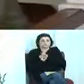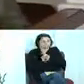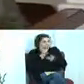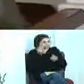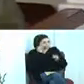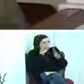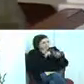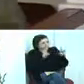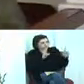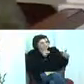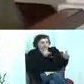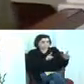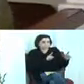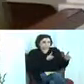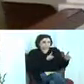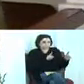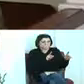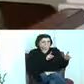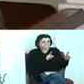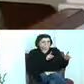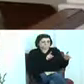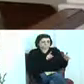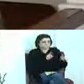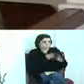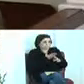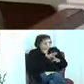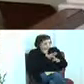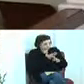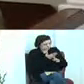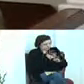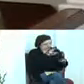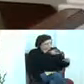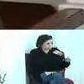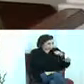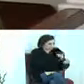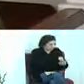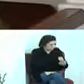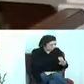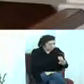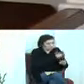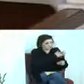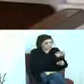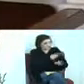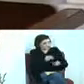what the difference is between involvement and commitment?